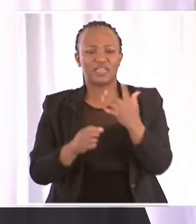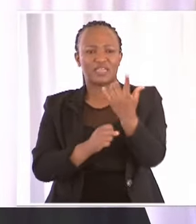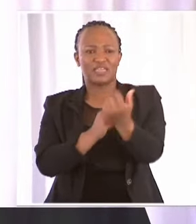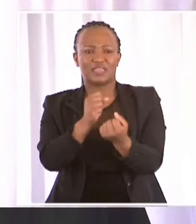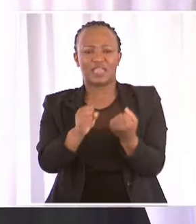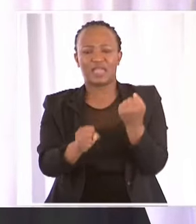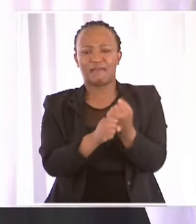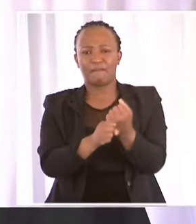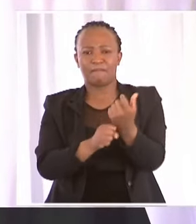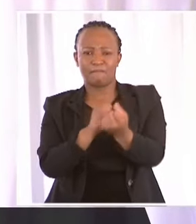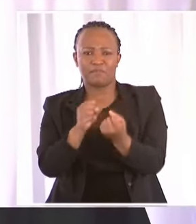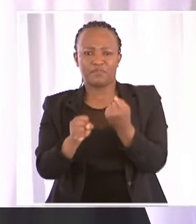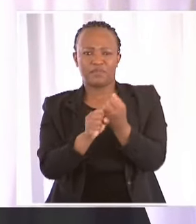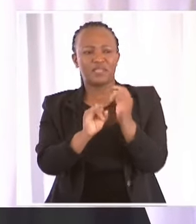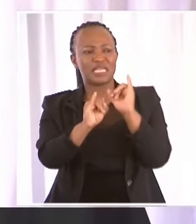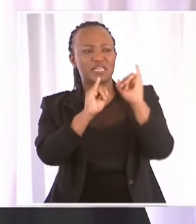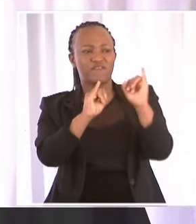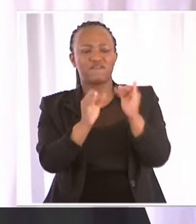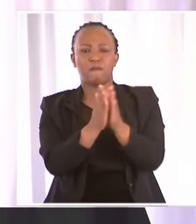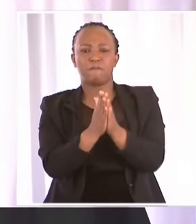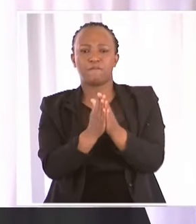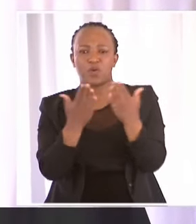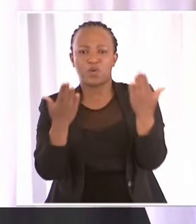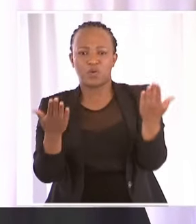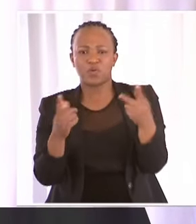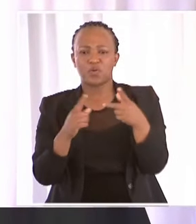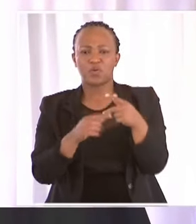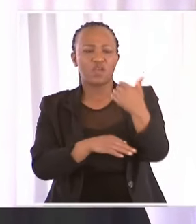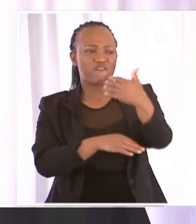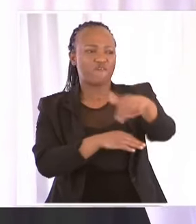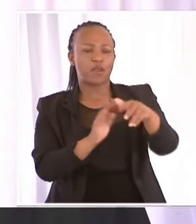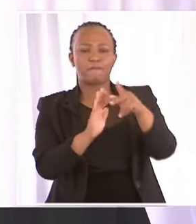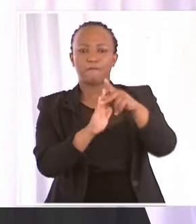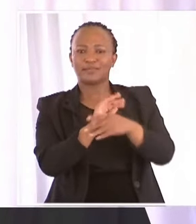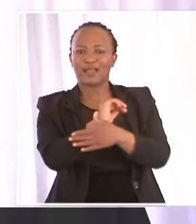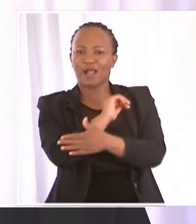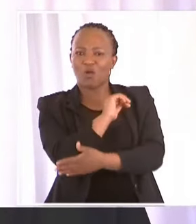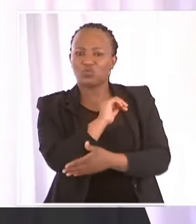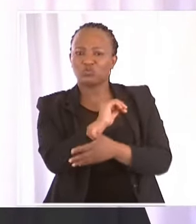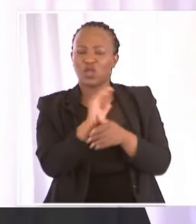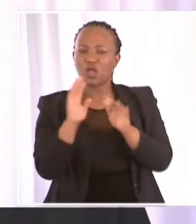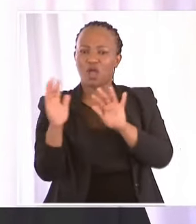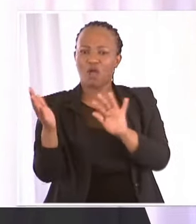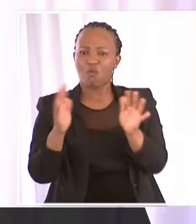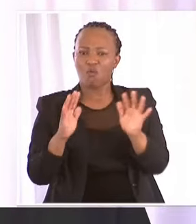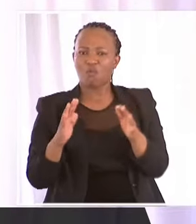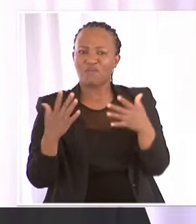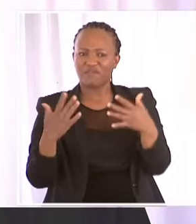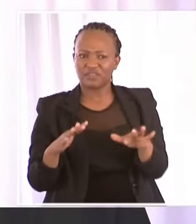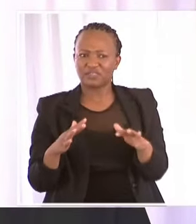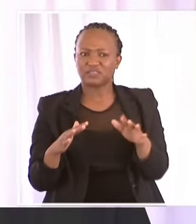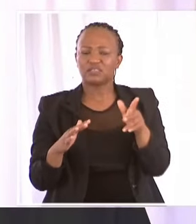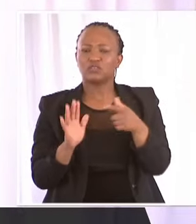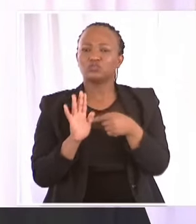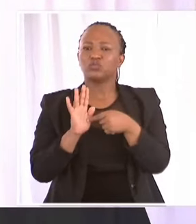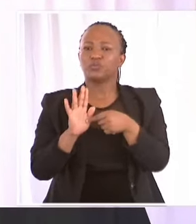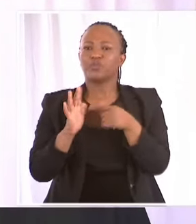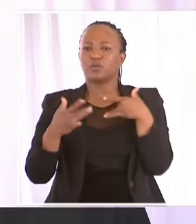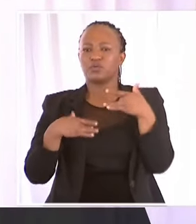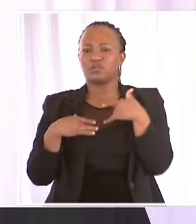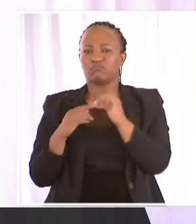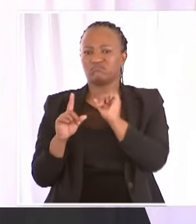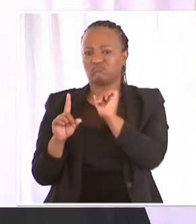talk about his book, about the country's foreign policy orientation, and also to express his